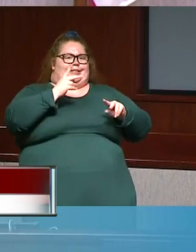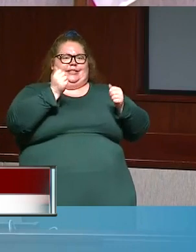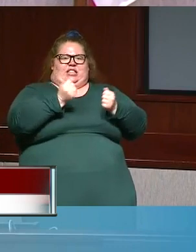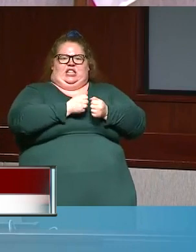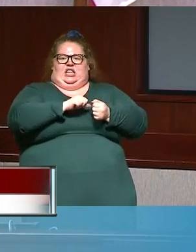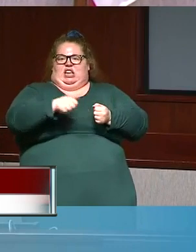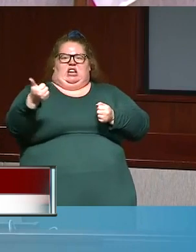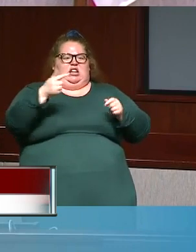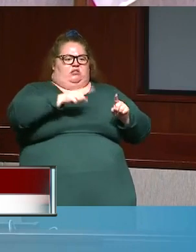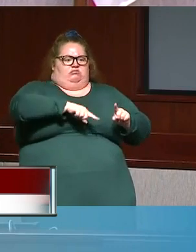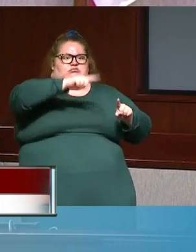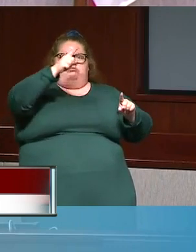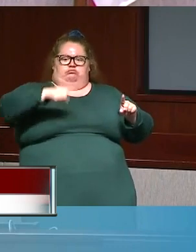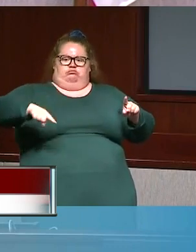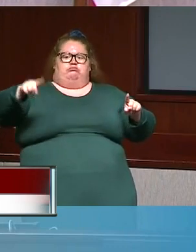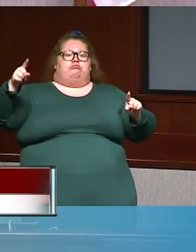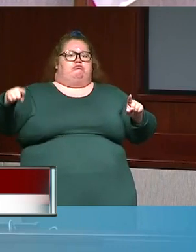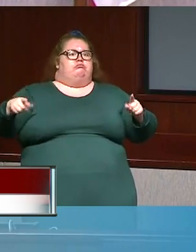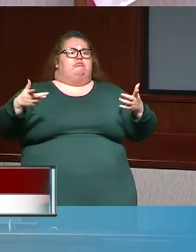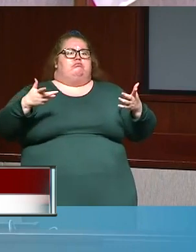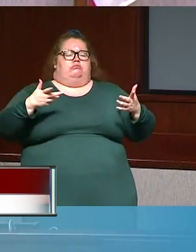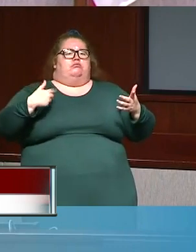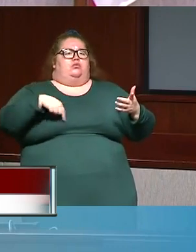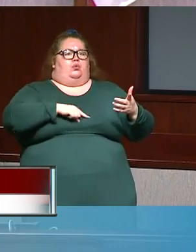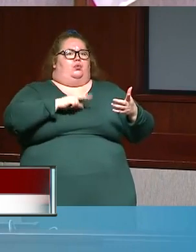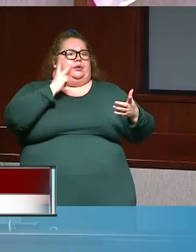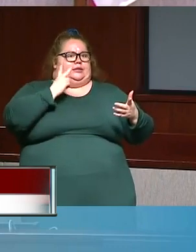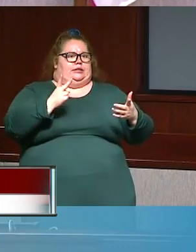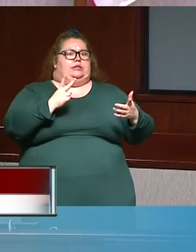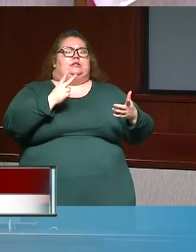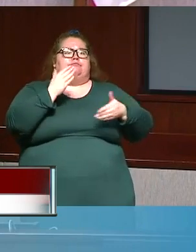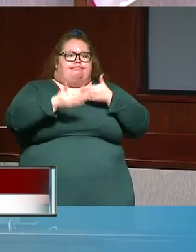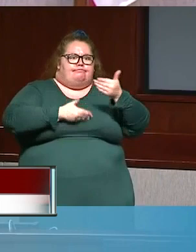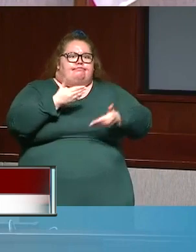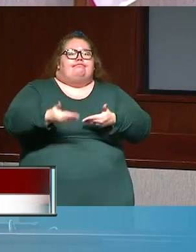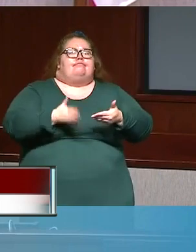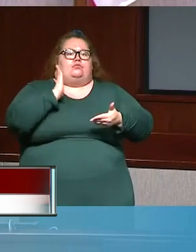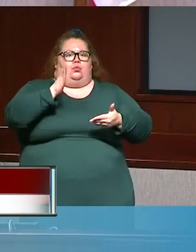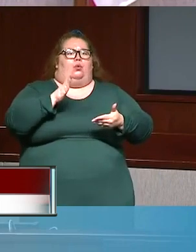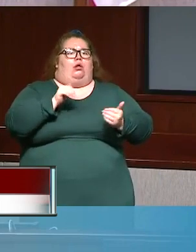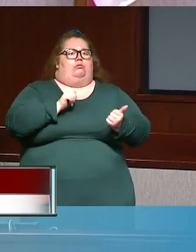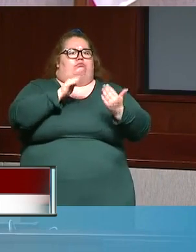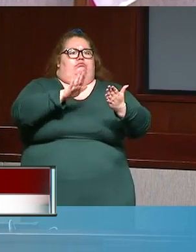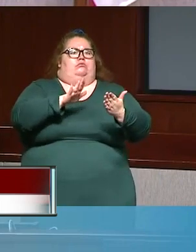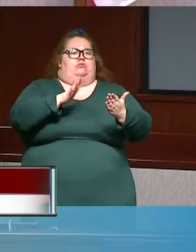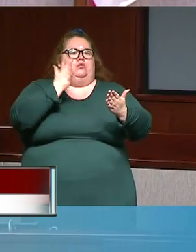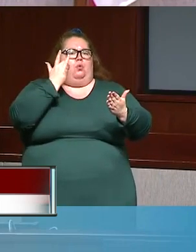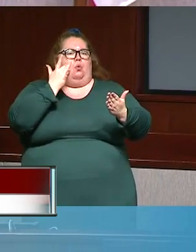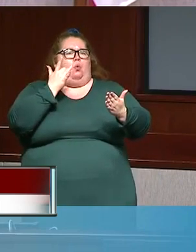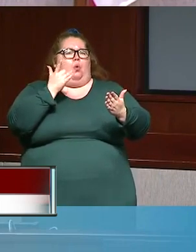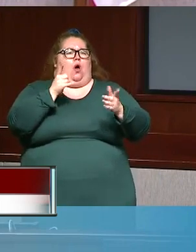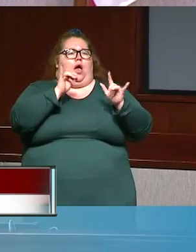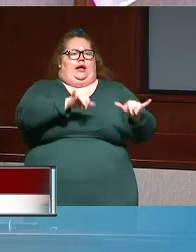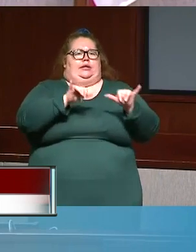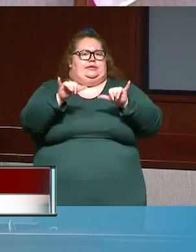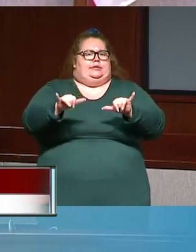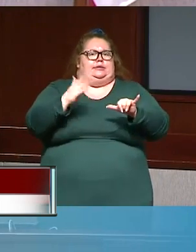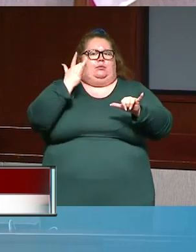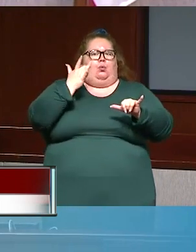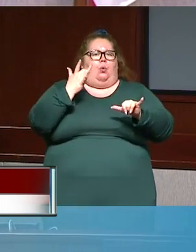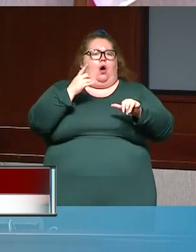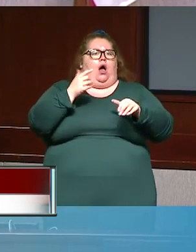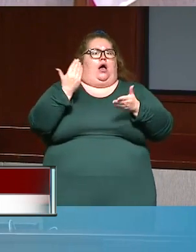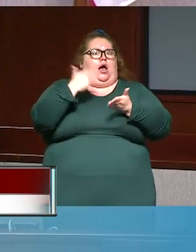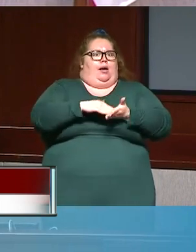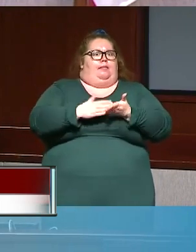those those data areas, we will work with the state to address them, figuring out why we're trending up. And what can be done